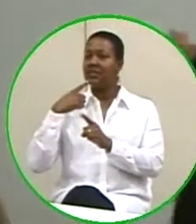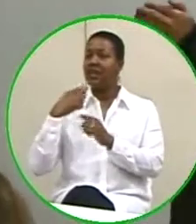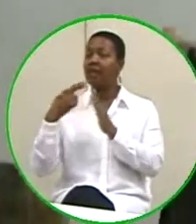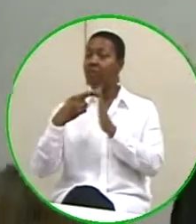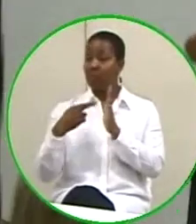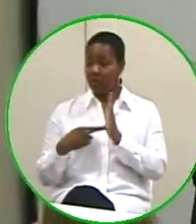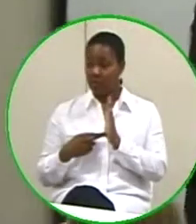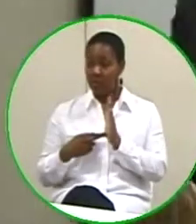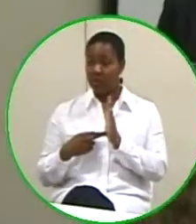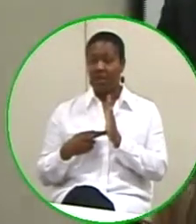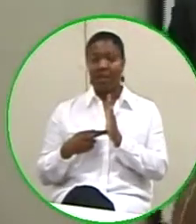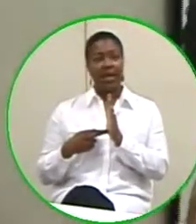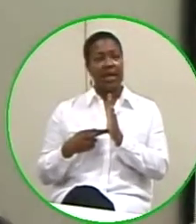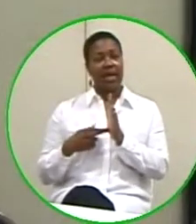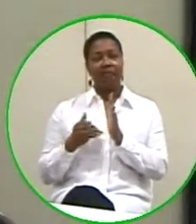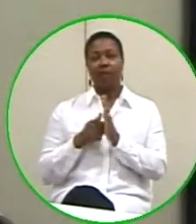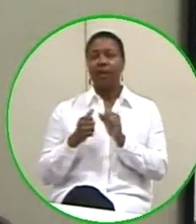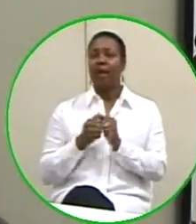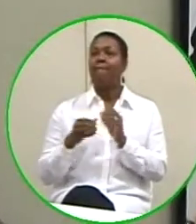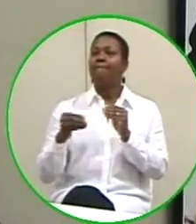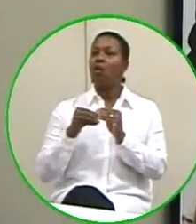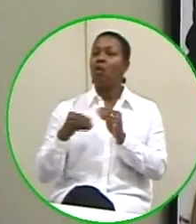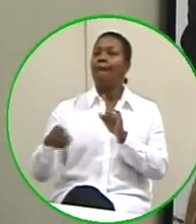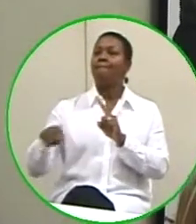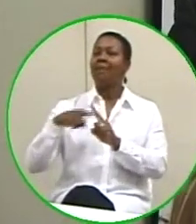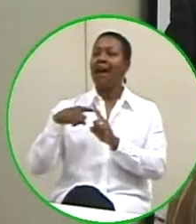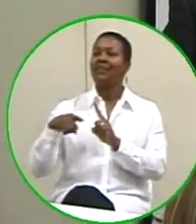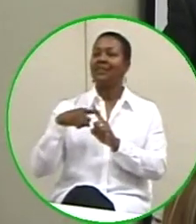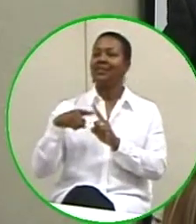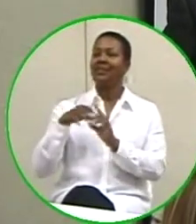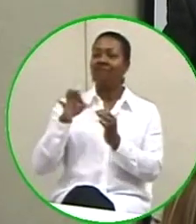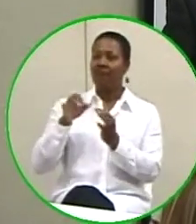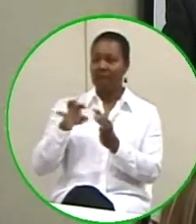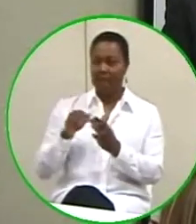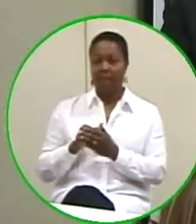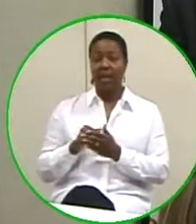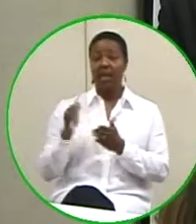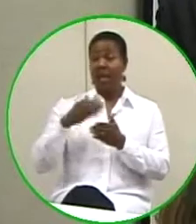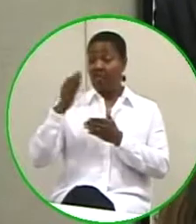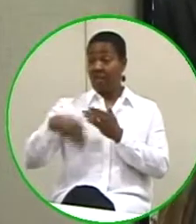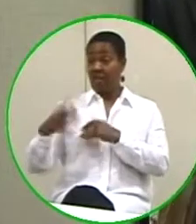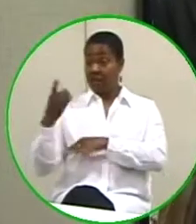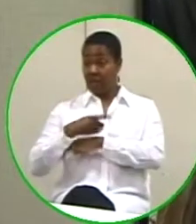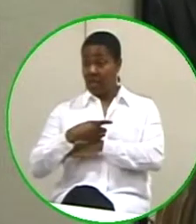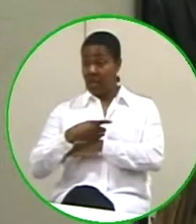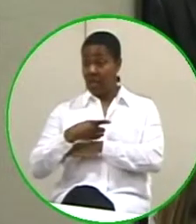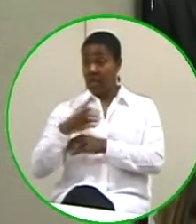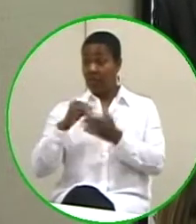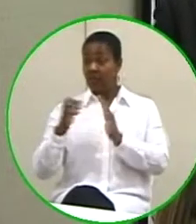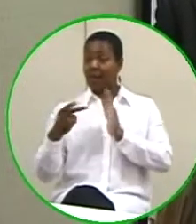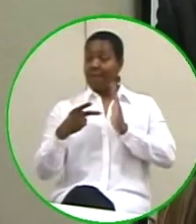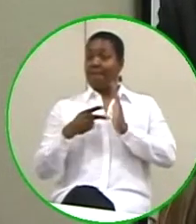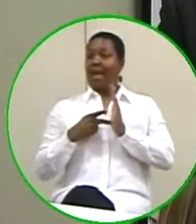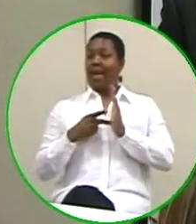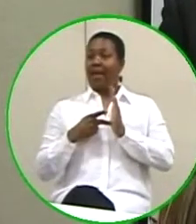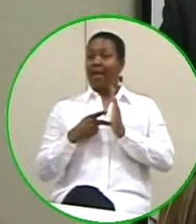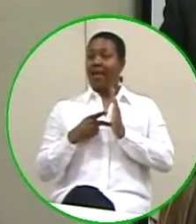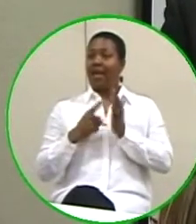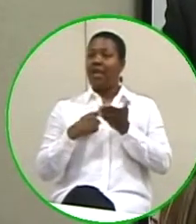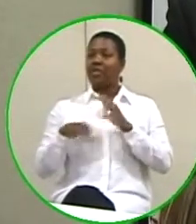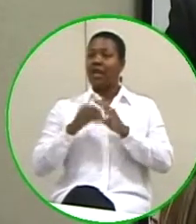and they will get a higher degree of positive feedback, more immediate correction. At the end of the day, they come back and check out with the